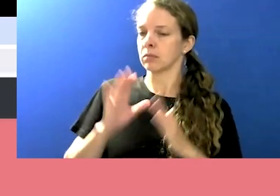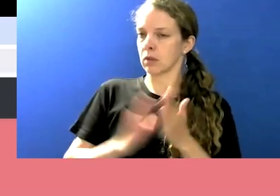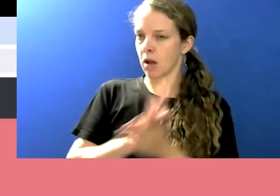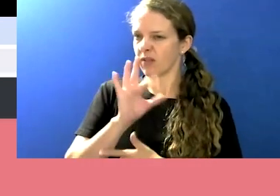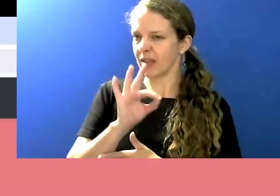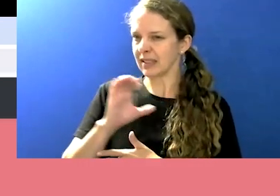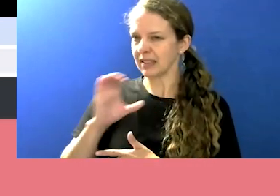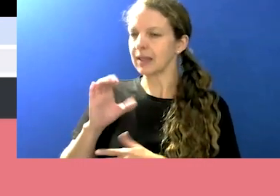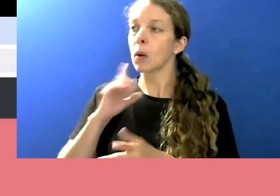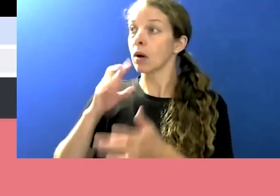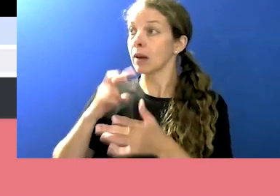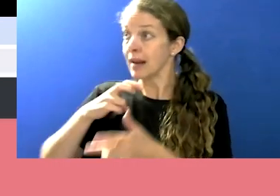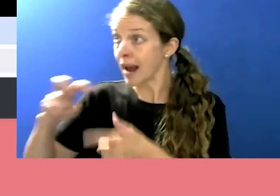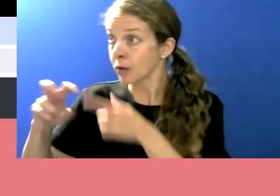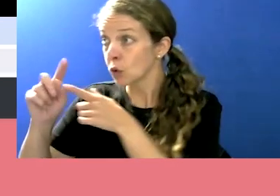counselor at that TRiO.